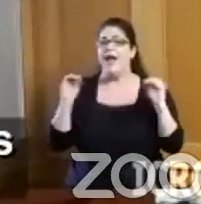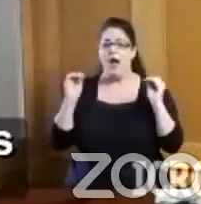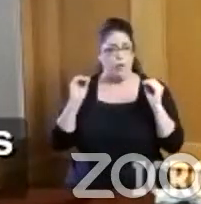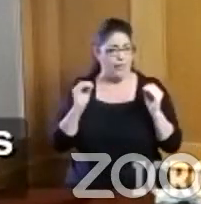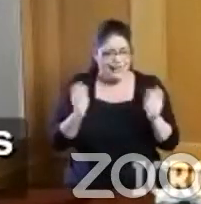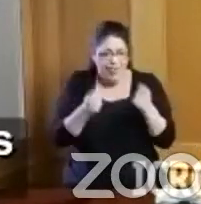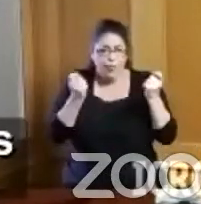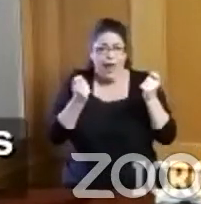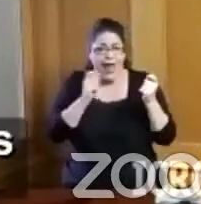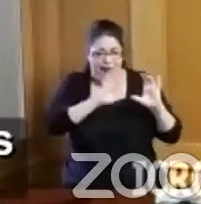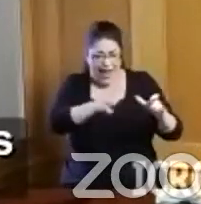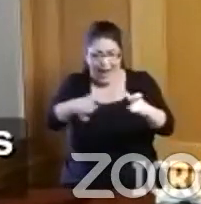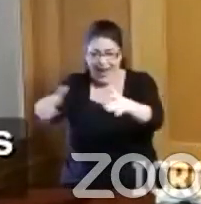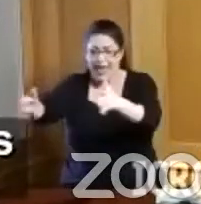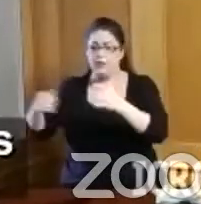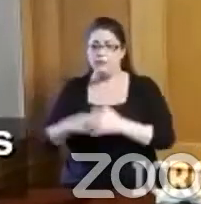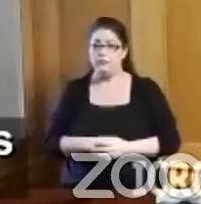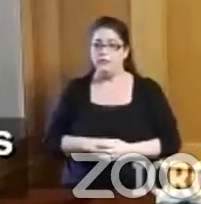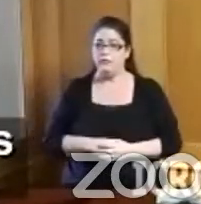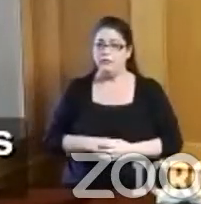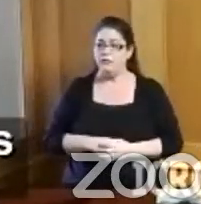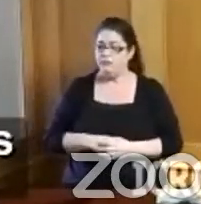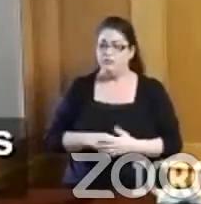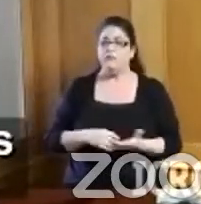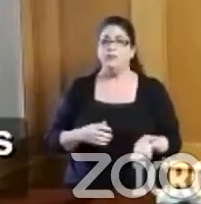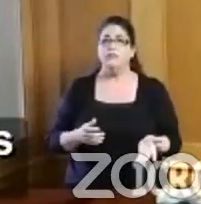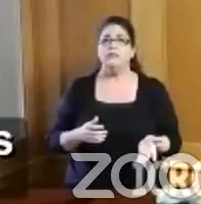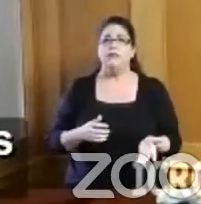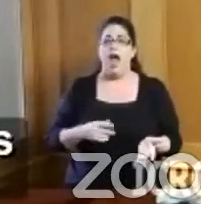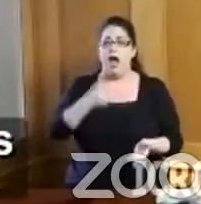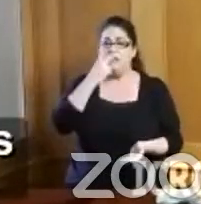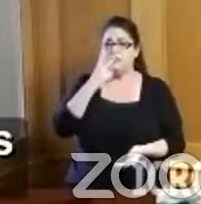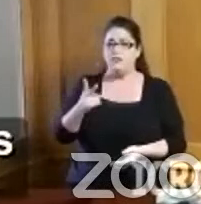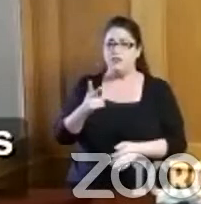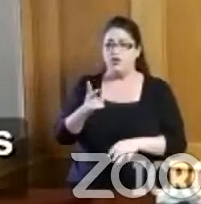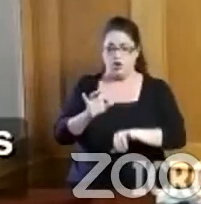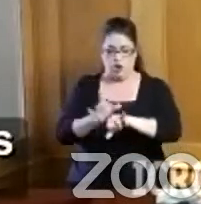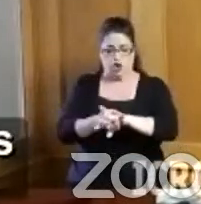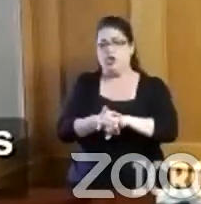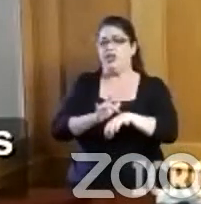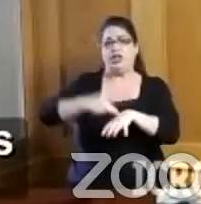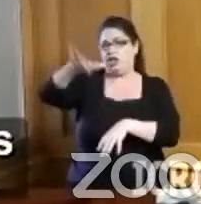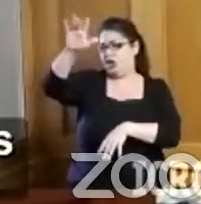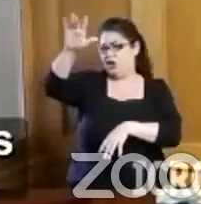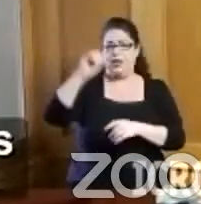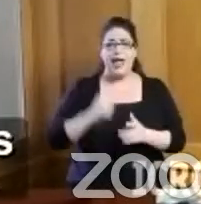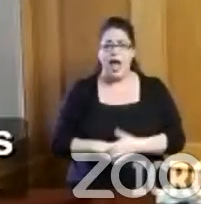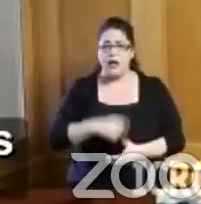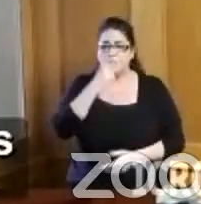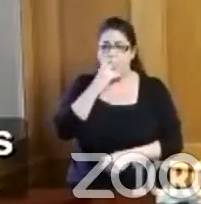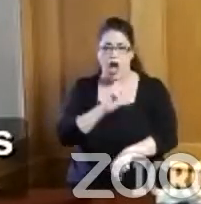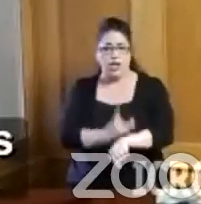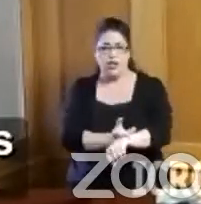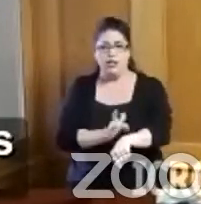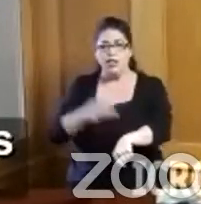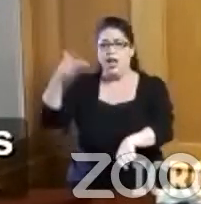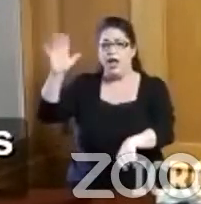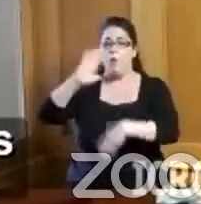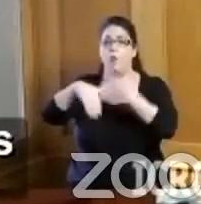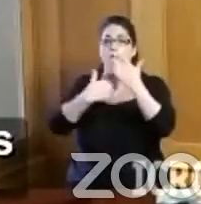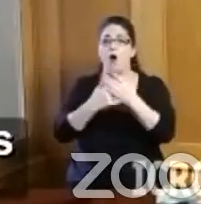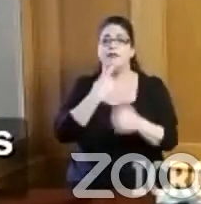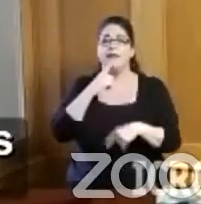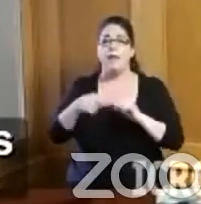people. I looked at TV One and saw Mr. Calloway on there with a ring bigger than this microphone in front of me and a watch. And what do they all say